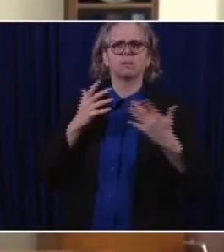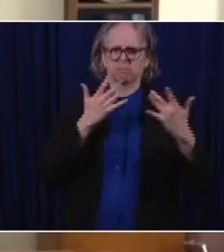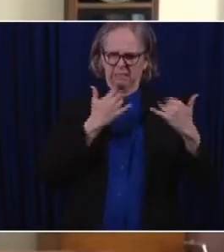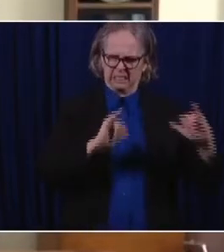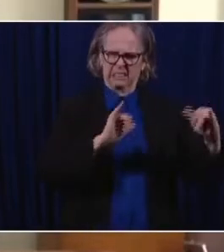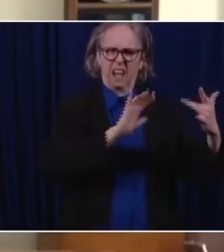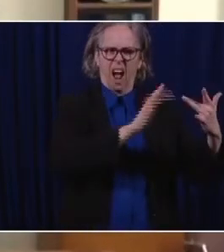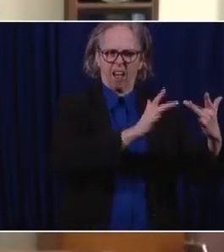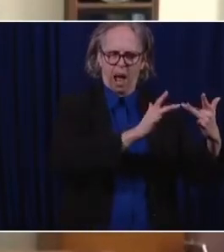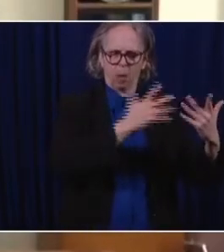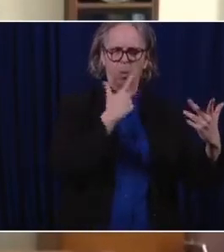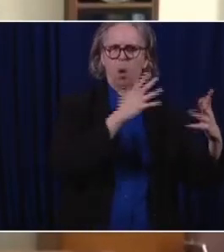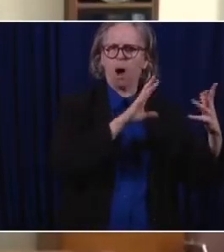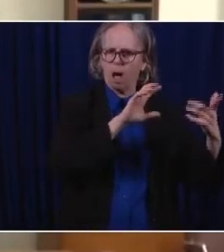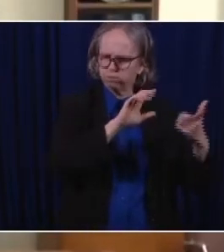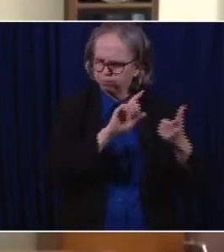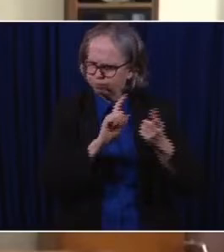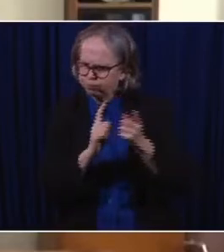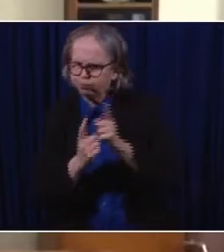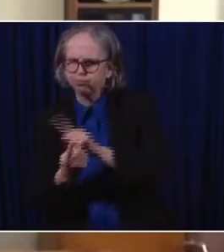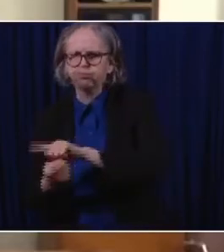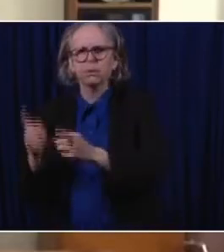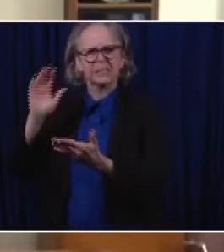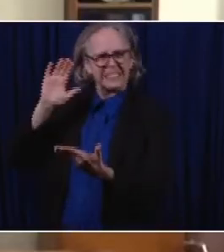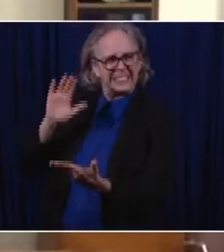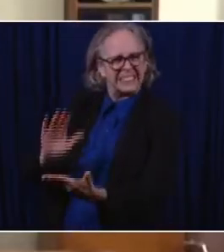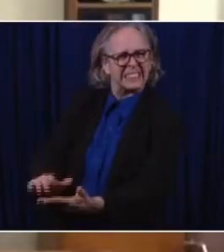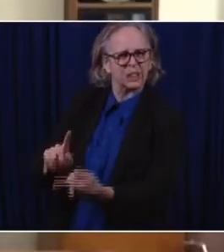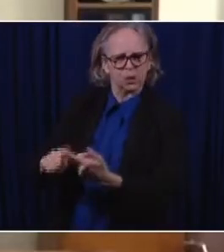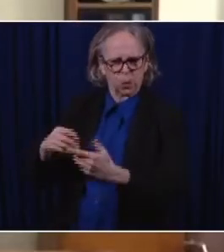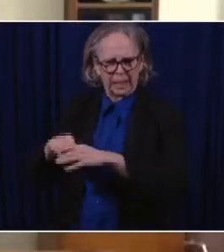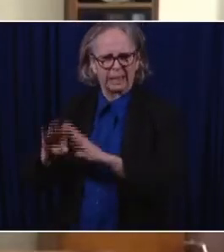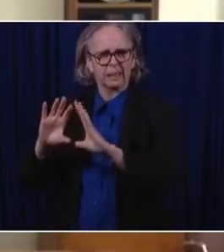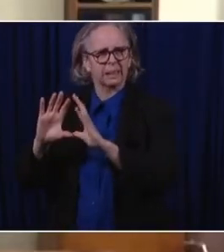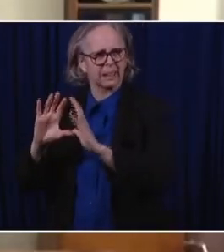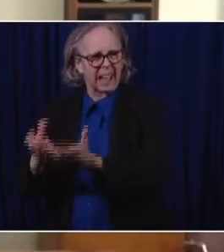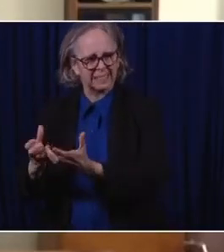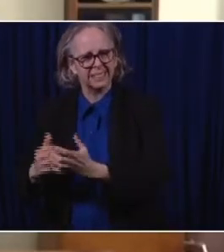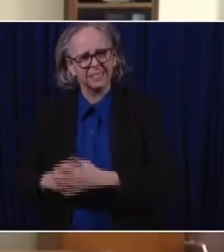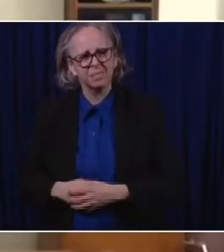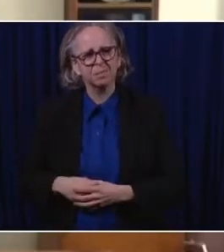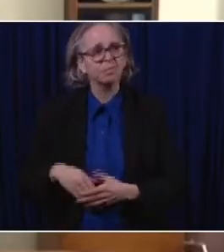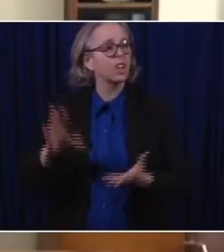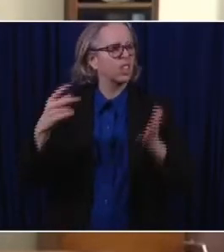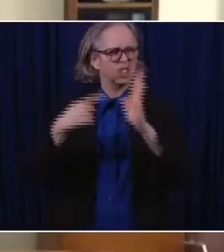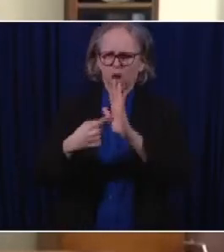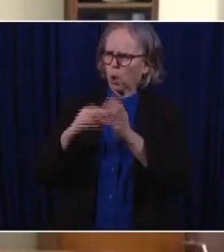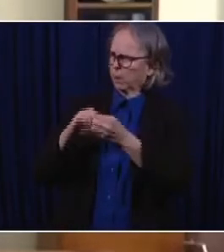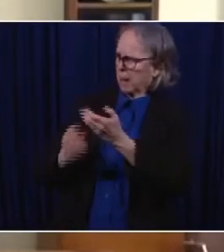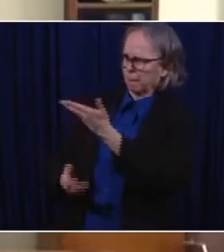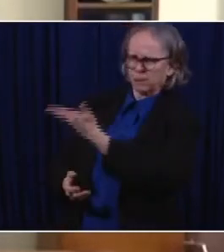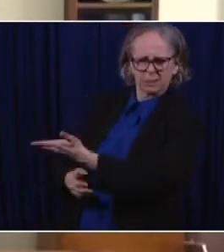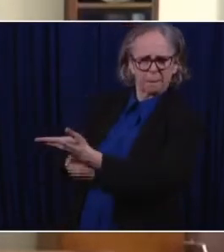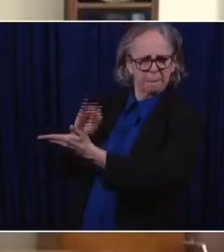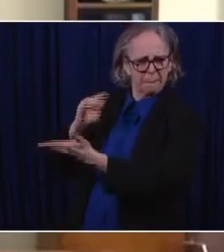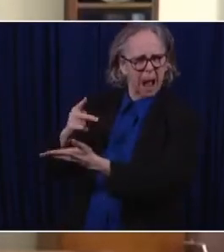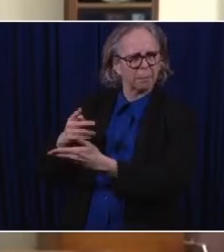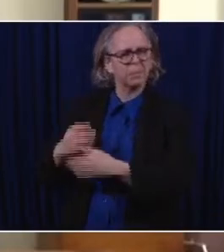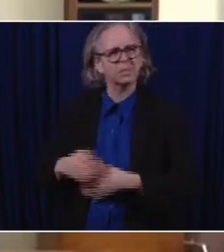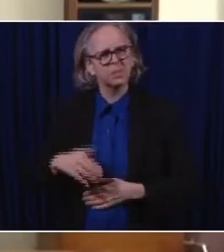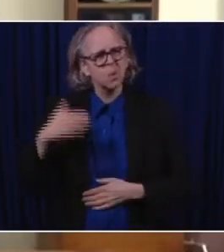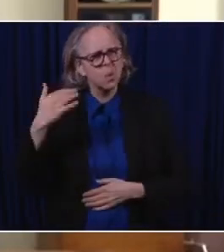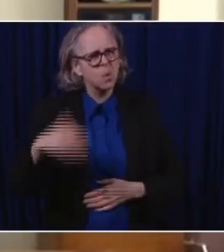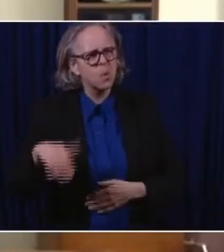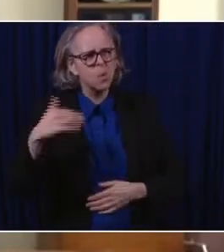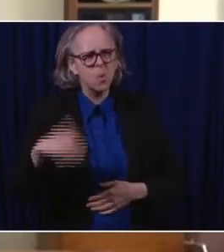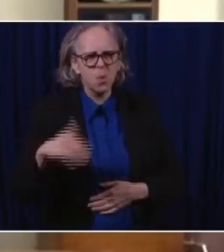on January 7th. And I would point out, just to look at the fully remote